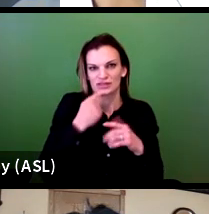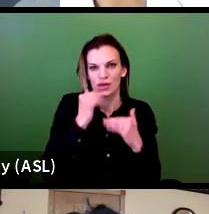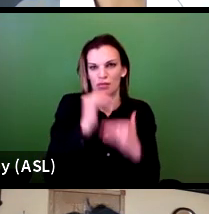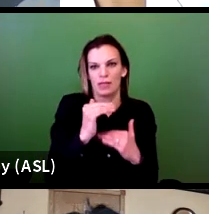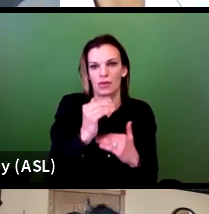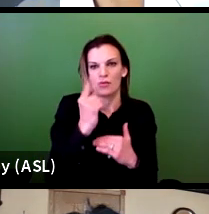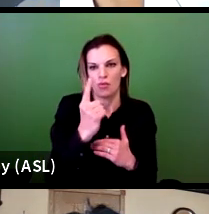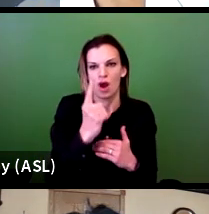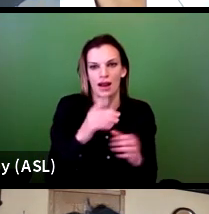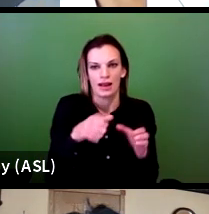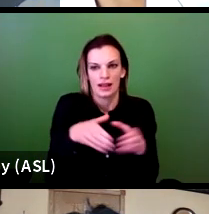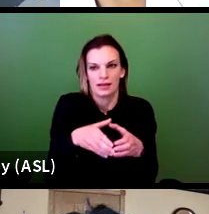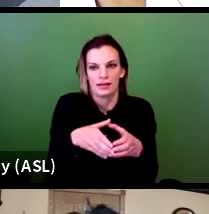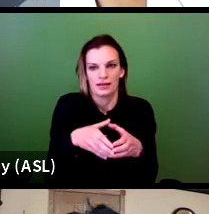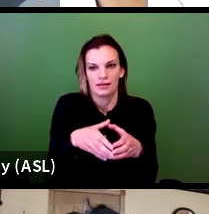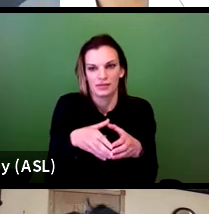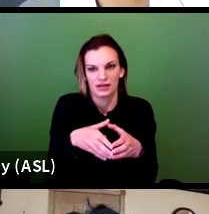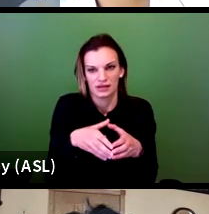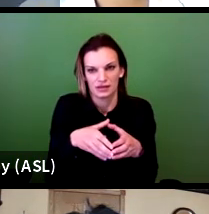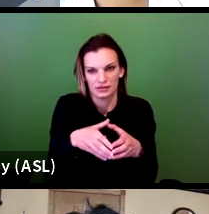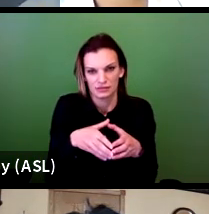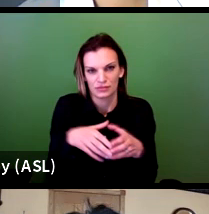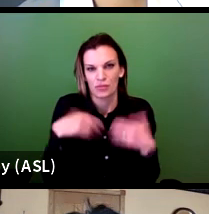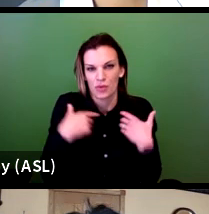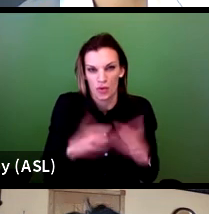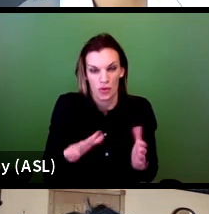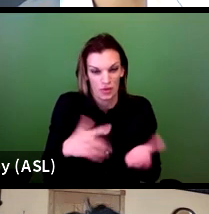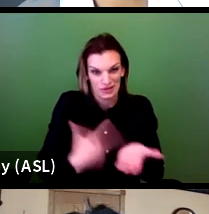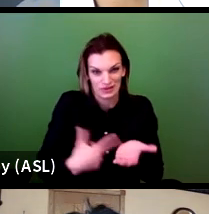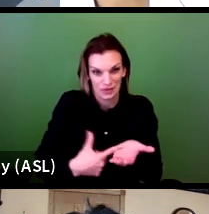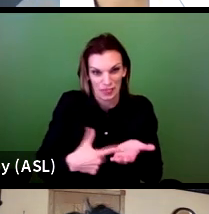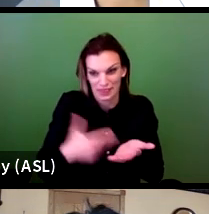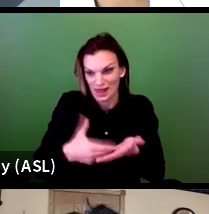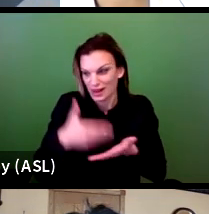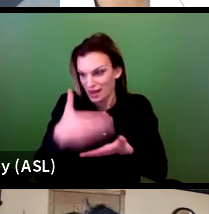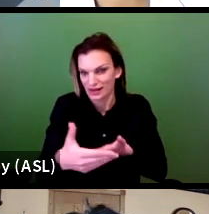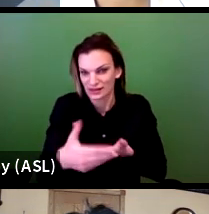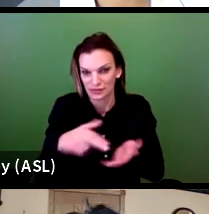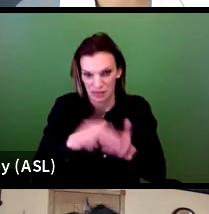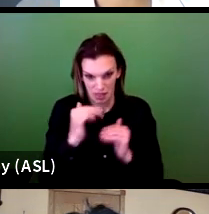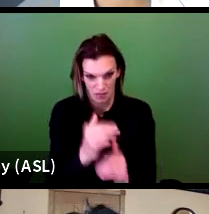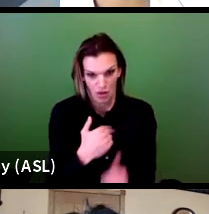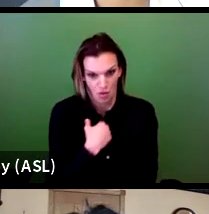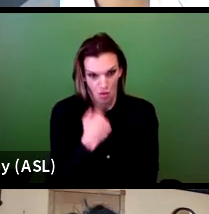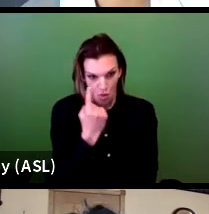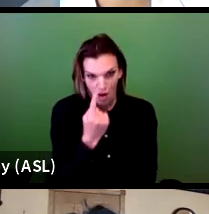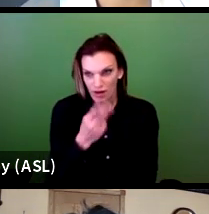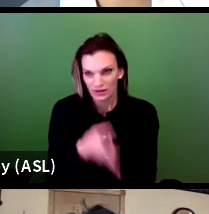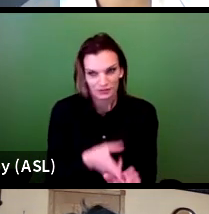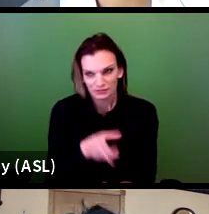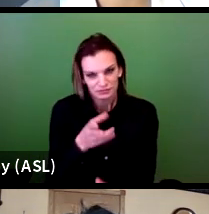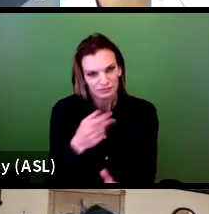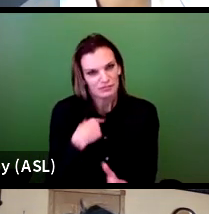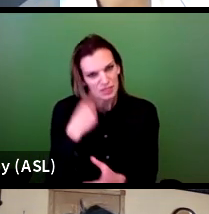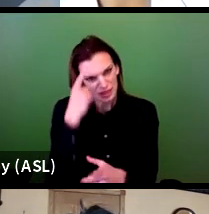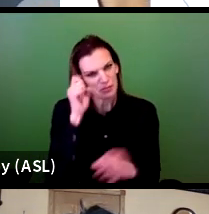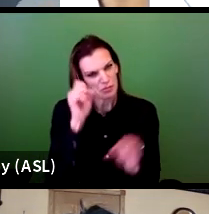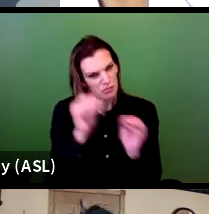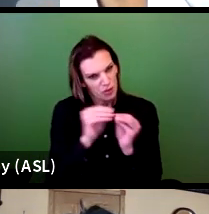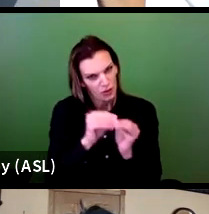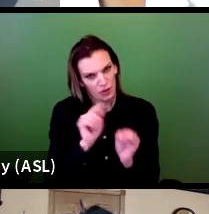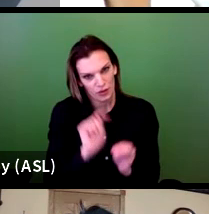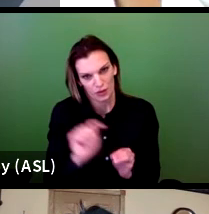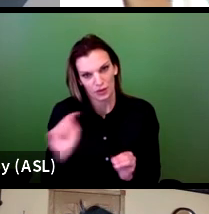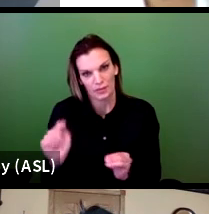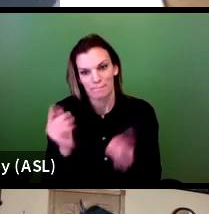because we already talked about the next committee, and it might be in that the person who's already been in the committee's